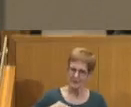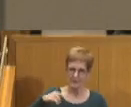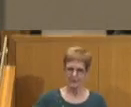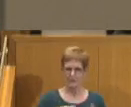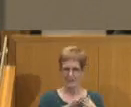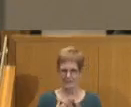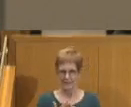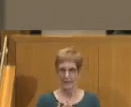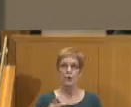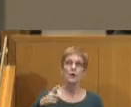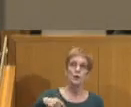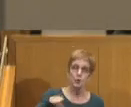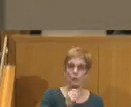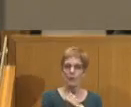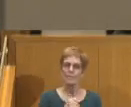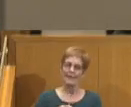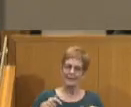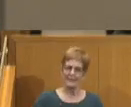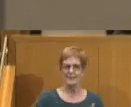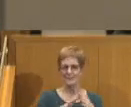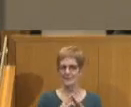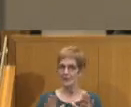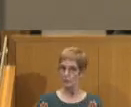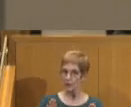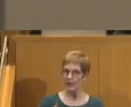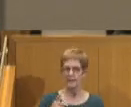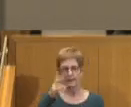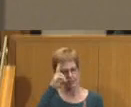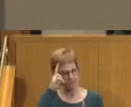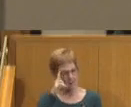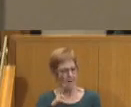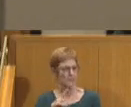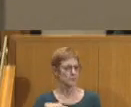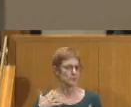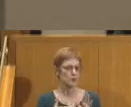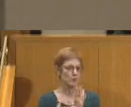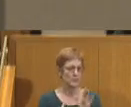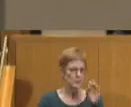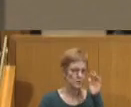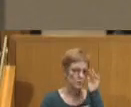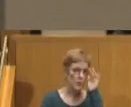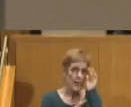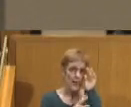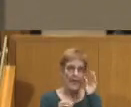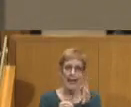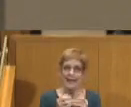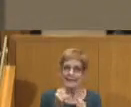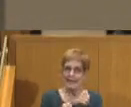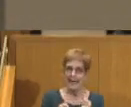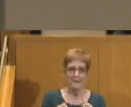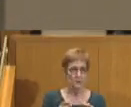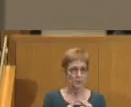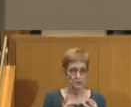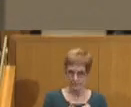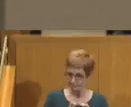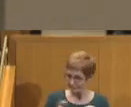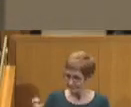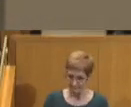us, you problem solve, and we couldn't do it without you. And I want to point that out because in this time of